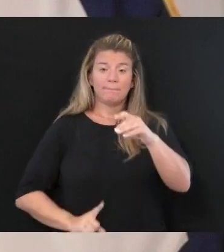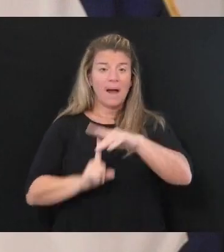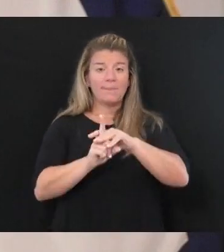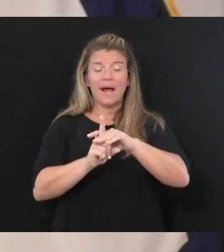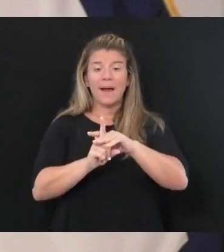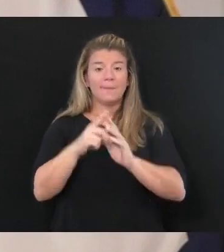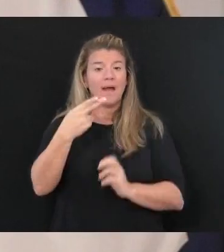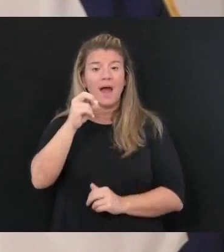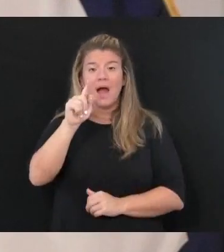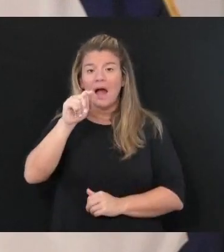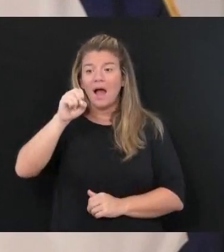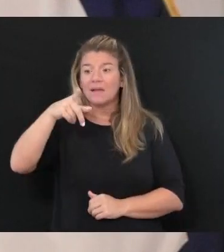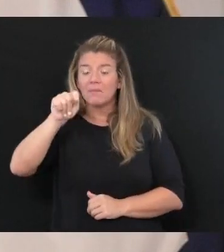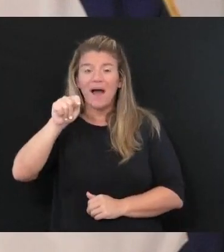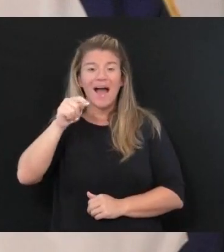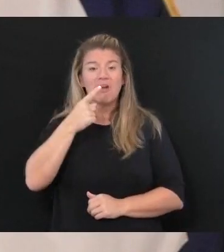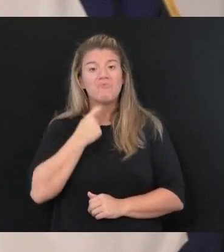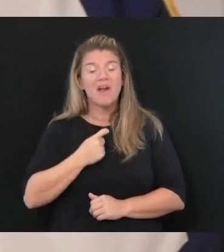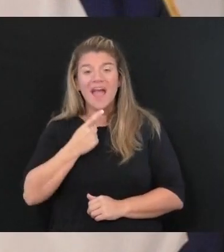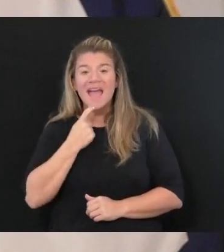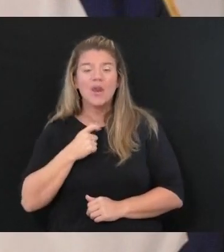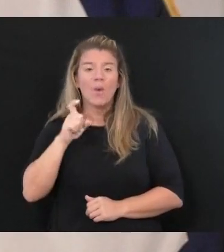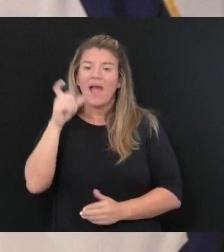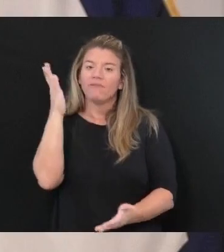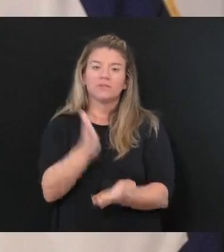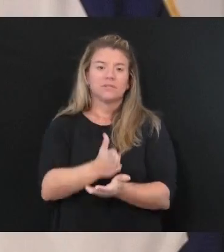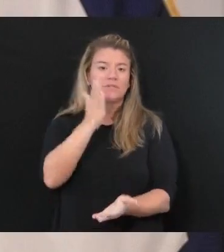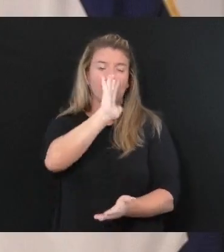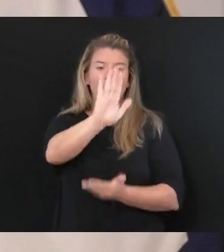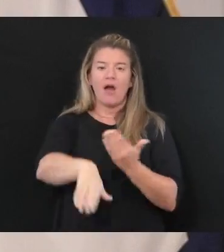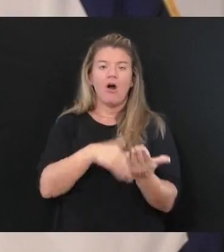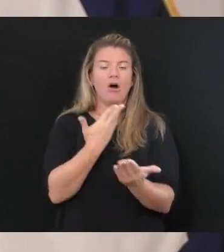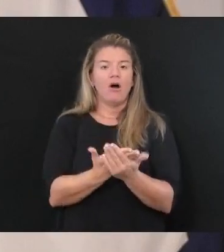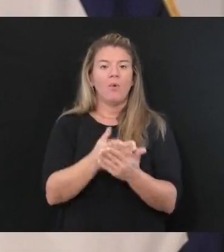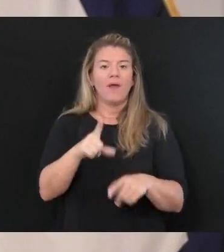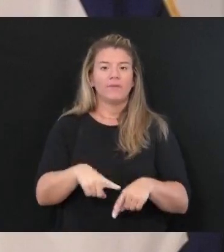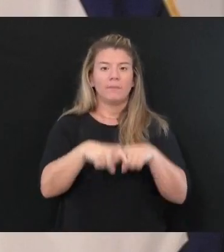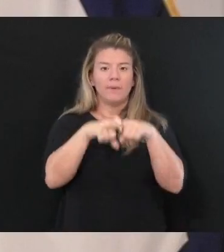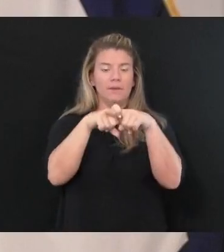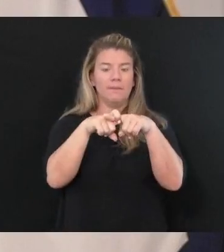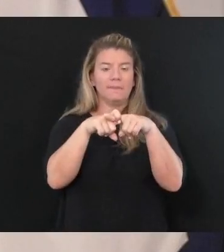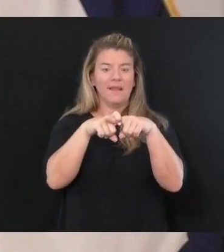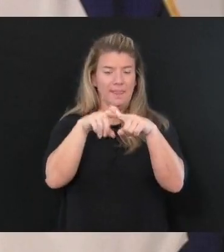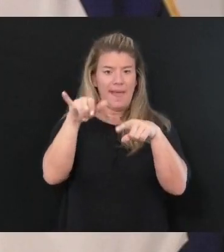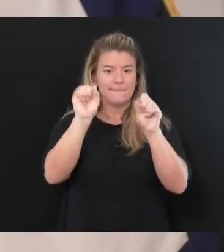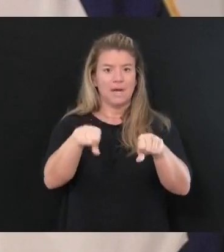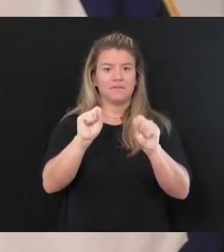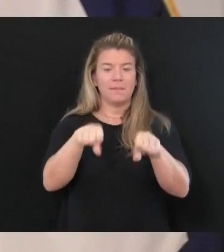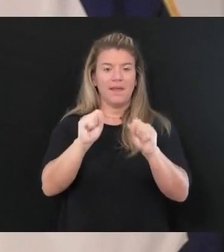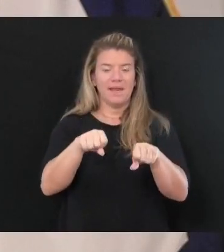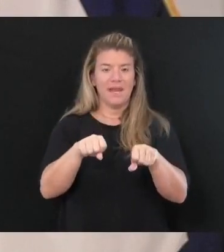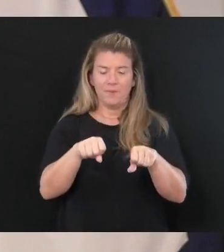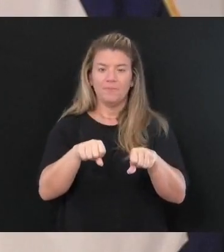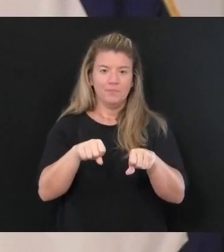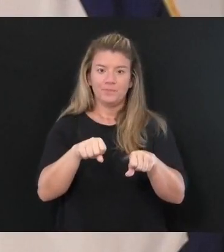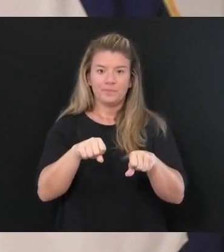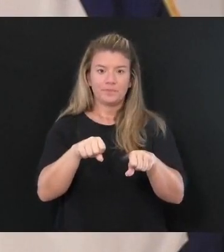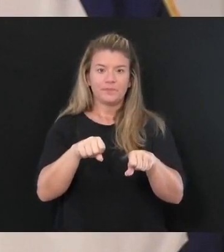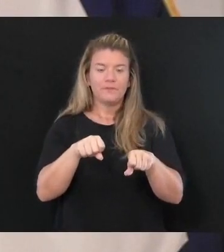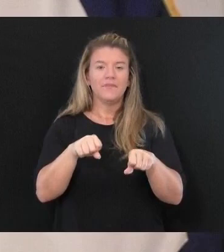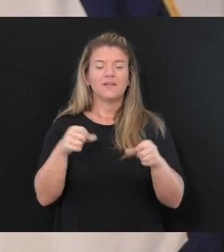got to stop it. We got to stop it everywhere, and we got to take away any possibility that there could